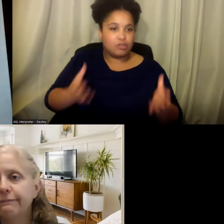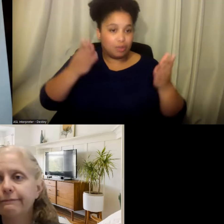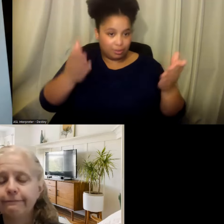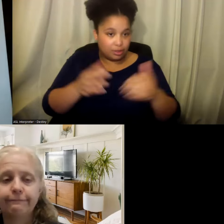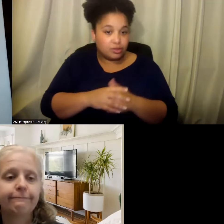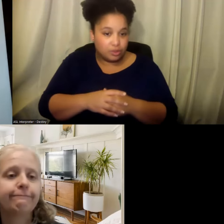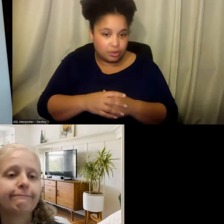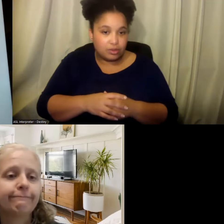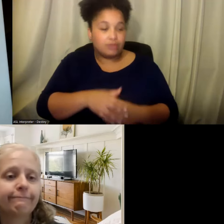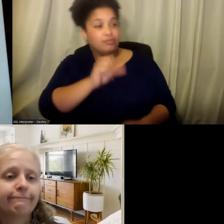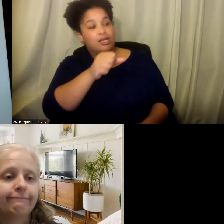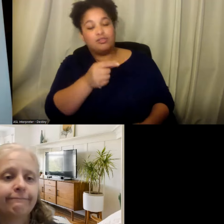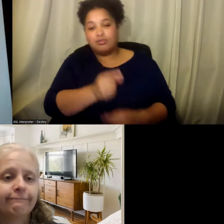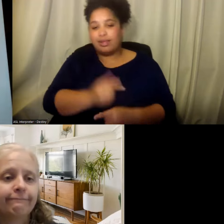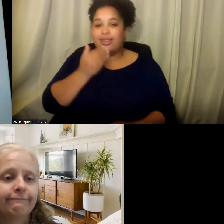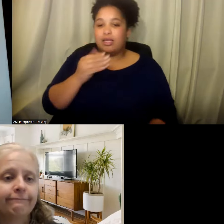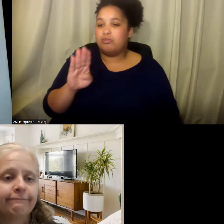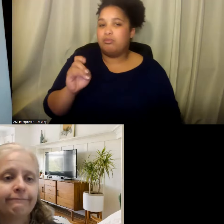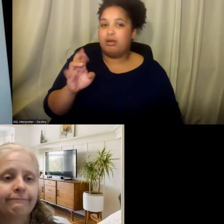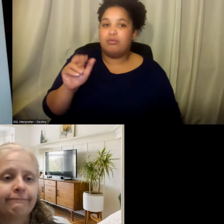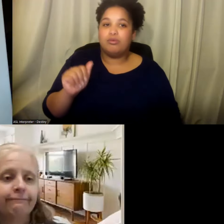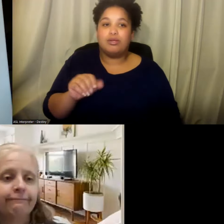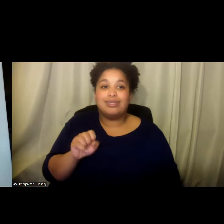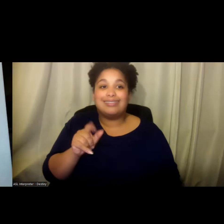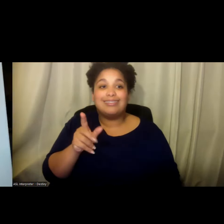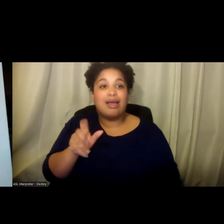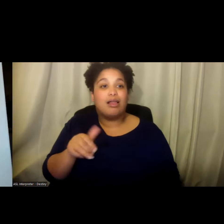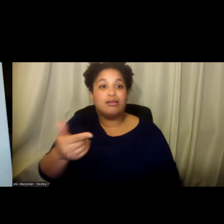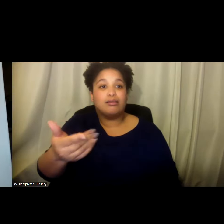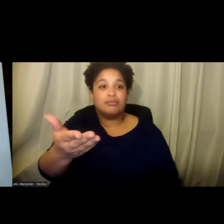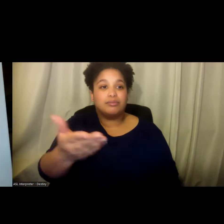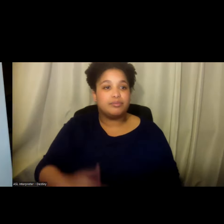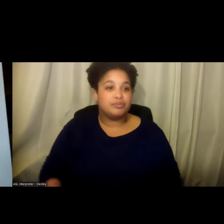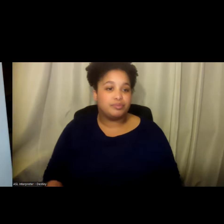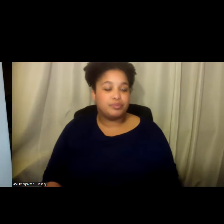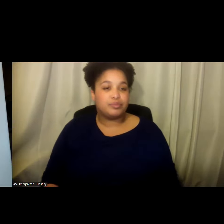So perfect. Thank you, Barbara. Sally.